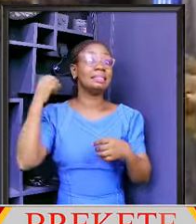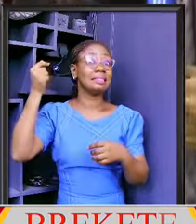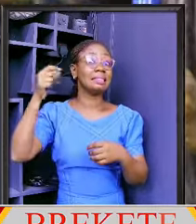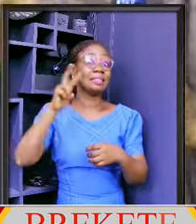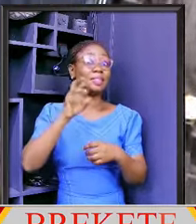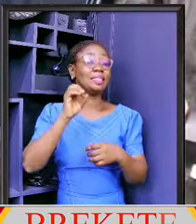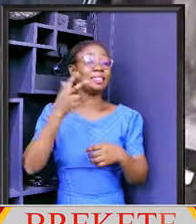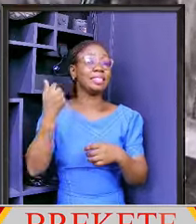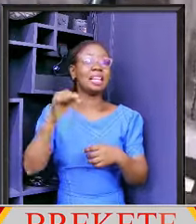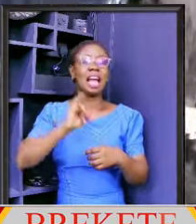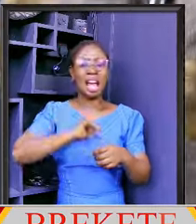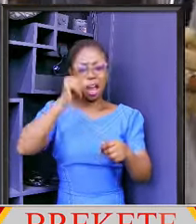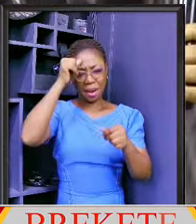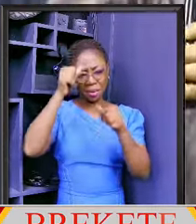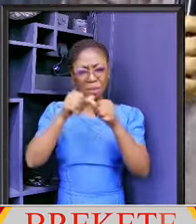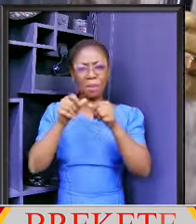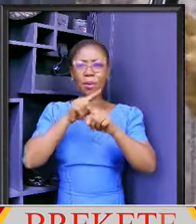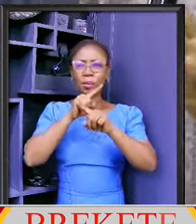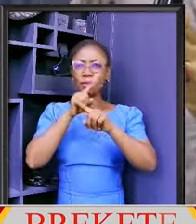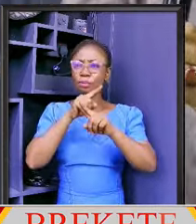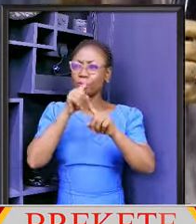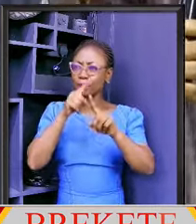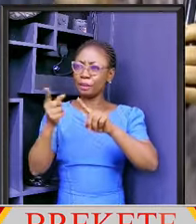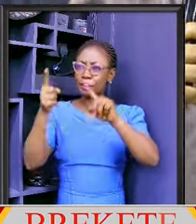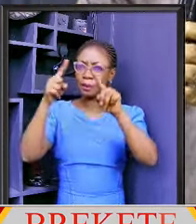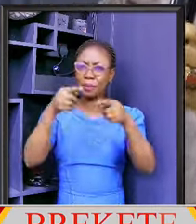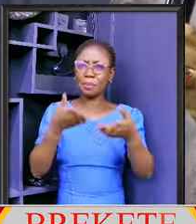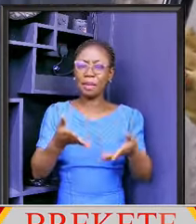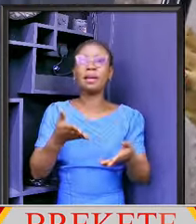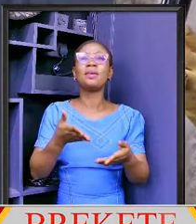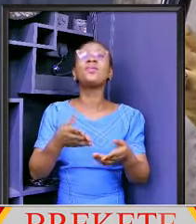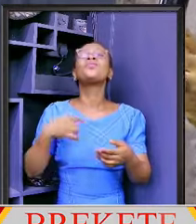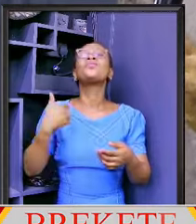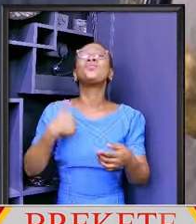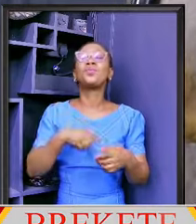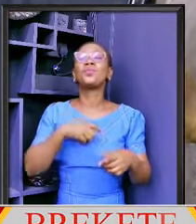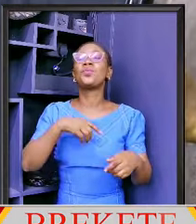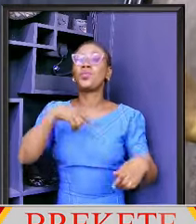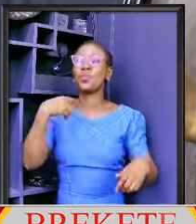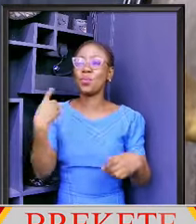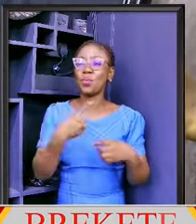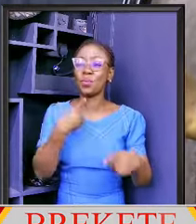2013. I remember when this man they come studio that time. Yes. Me and you they quarrel that time. Still. Where?